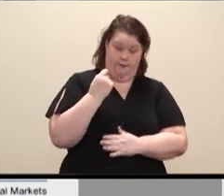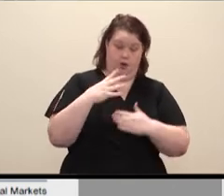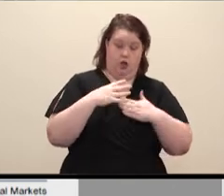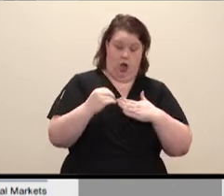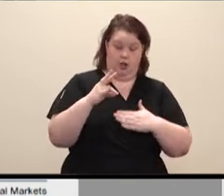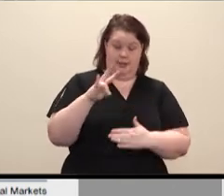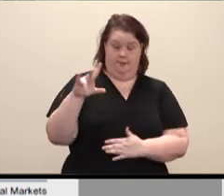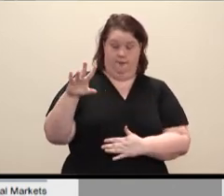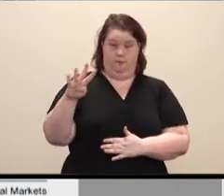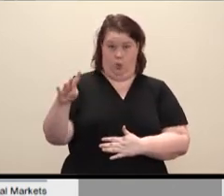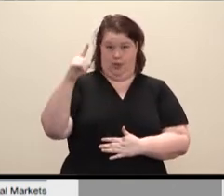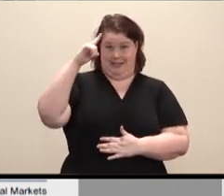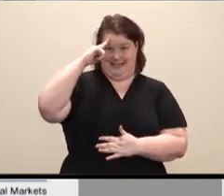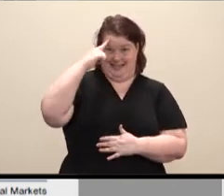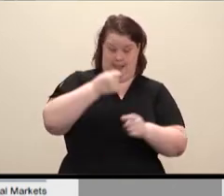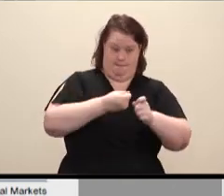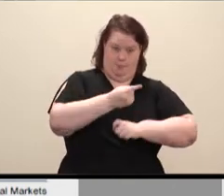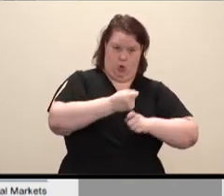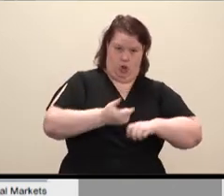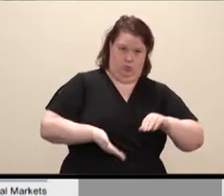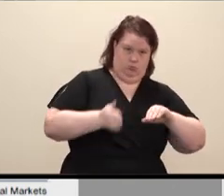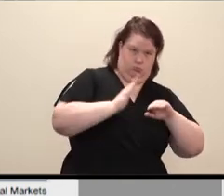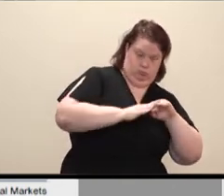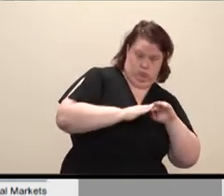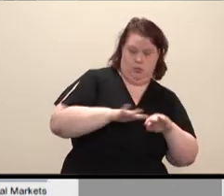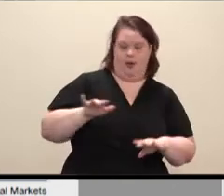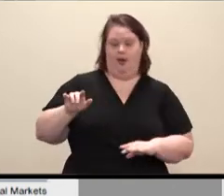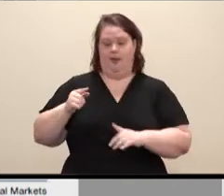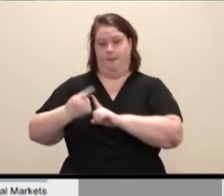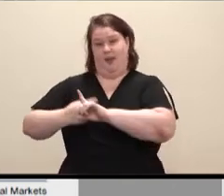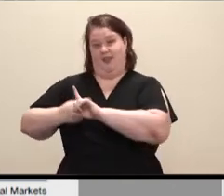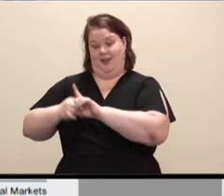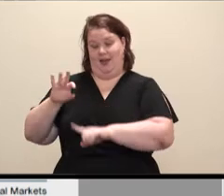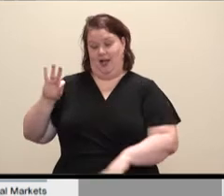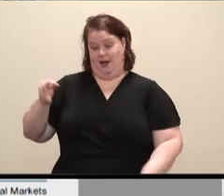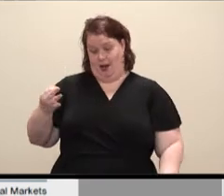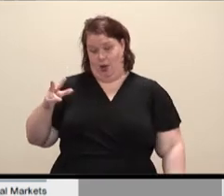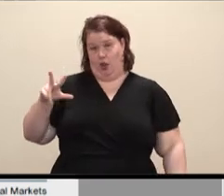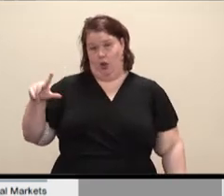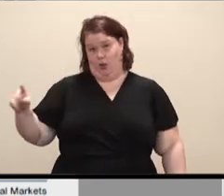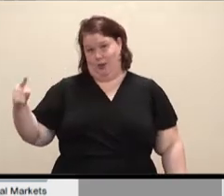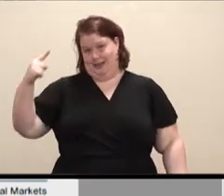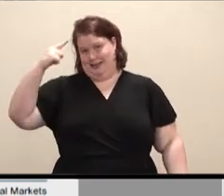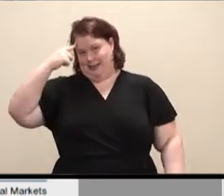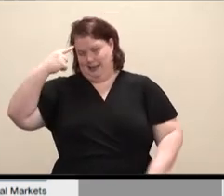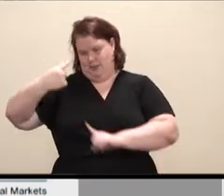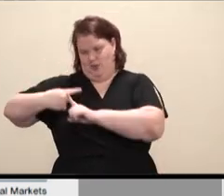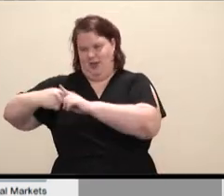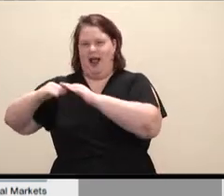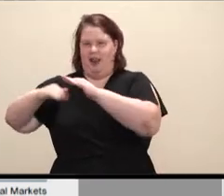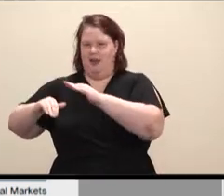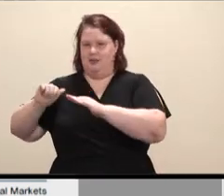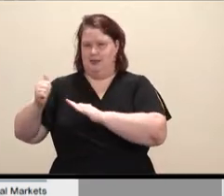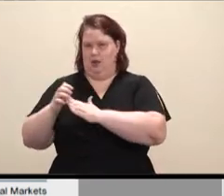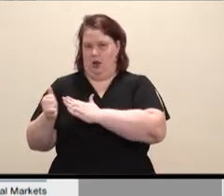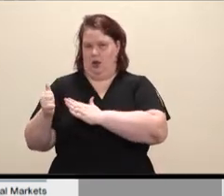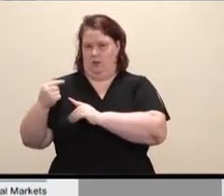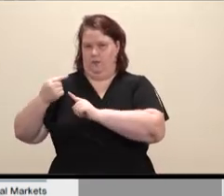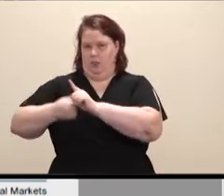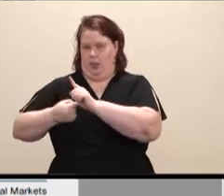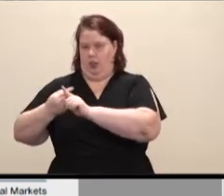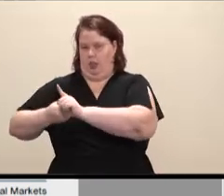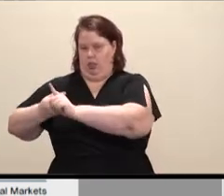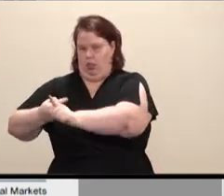$111.74 per year, and on a monthly basis, that's $9.31 per month, or less than $10 per month for